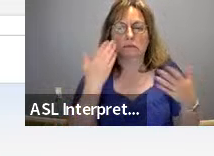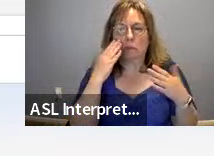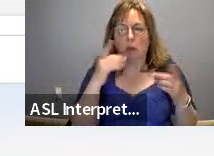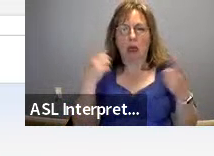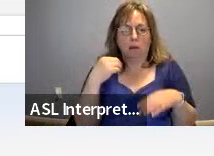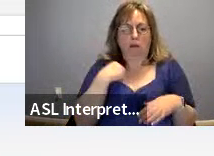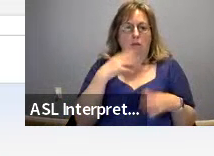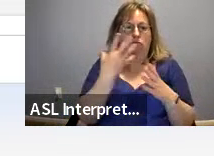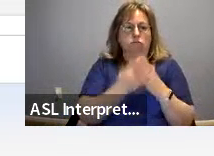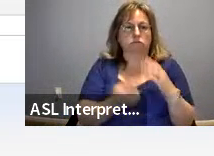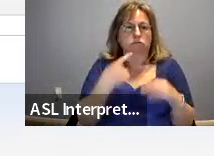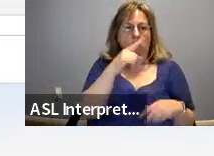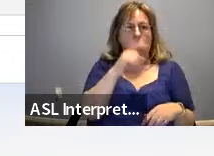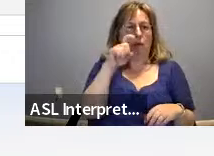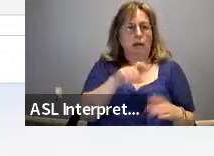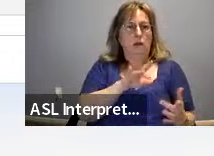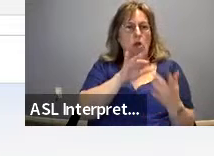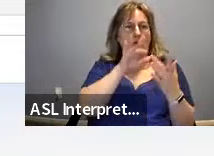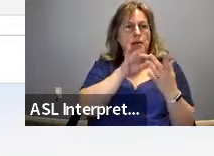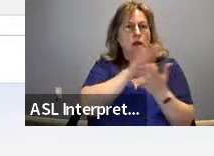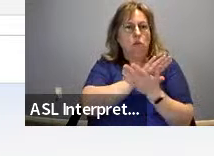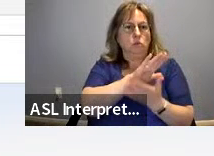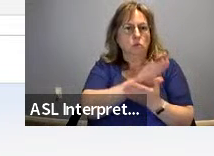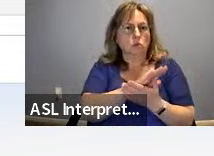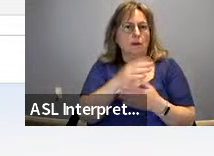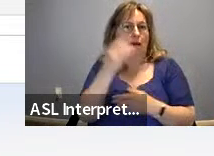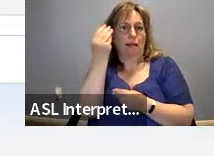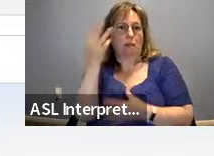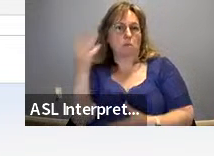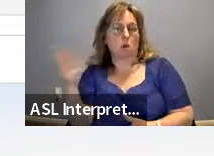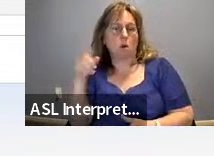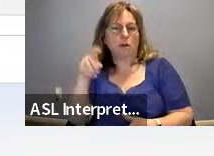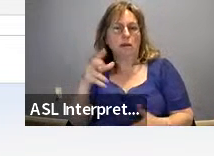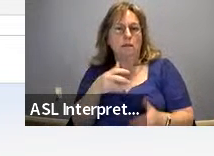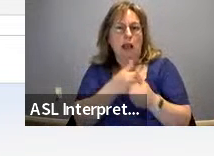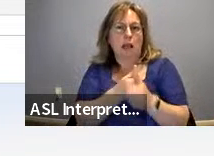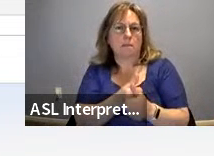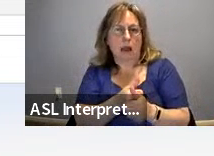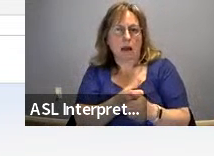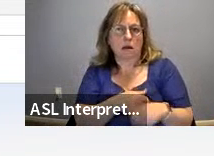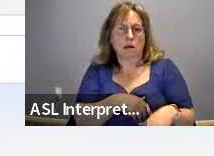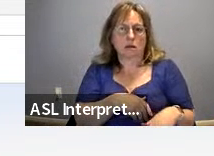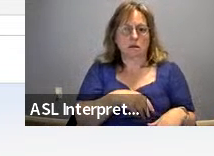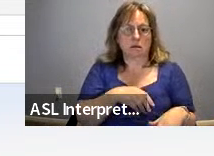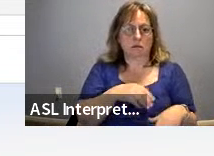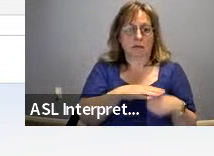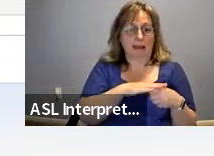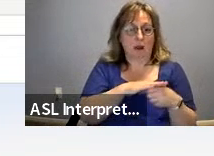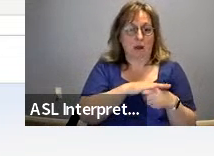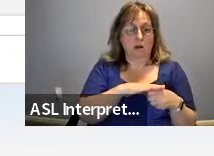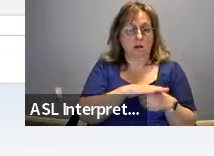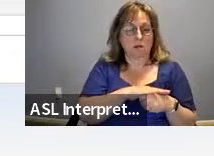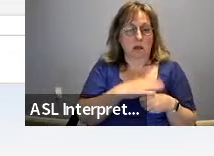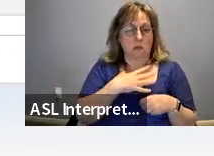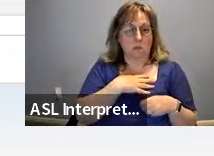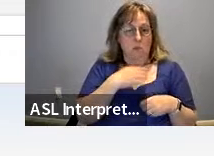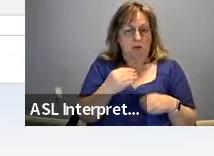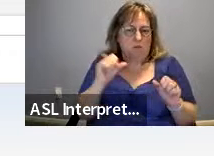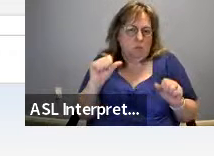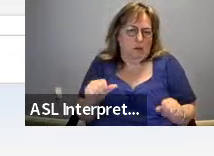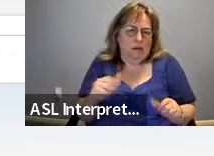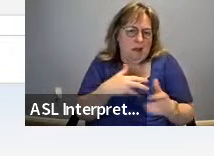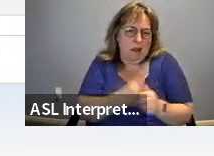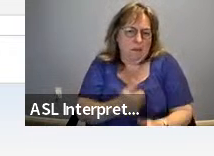to contact the school and let them know it needs to be updated. For the areas that are in these white shaded, we can update those